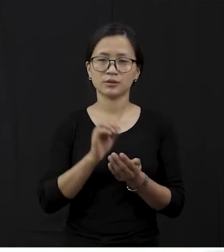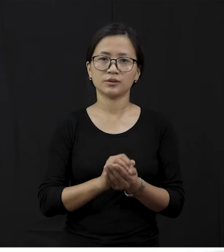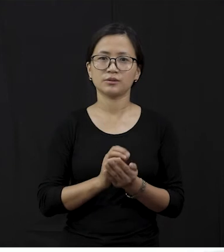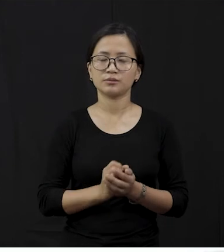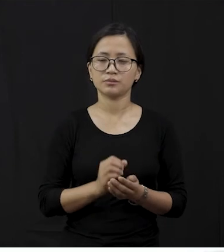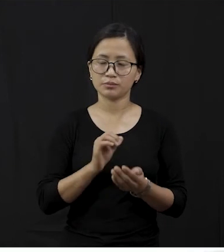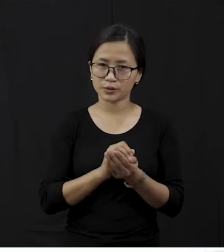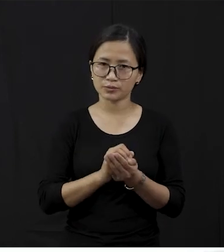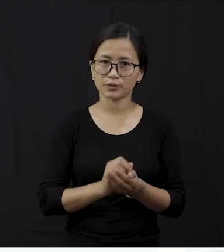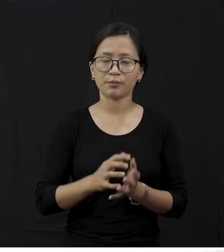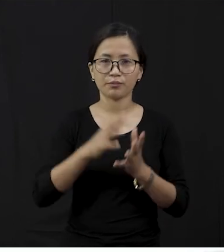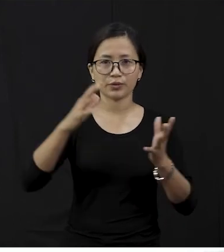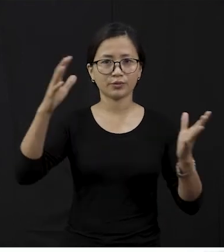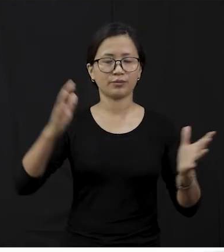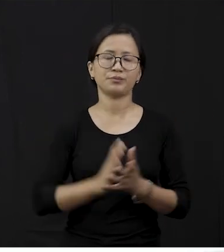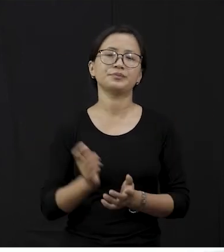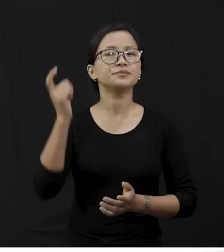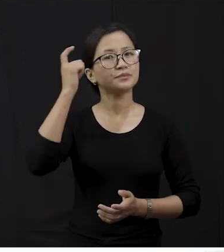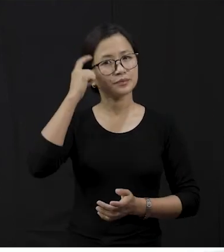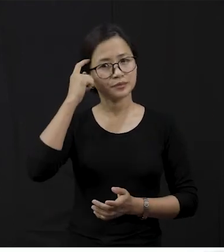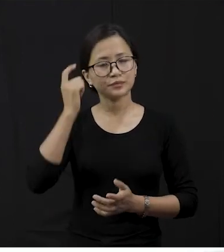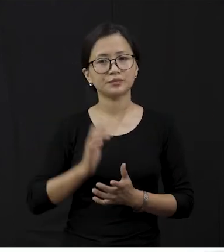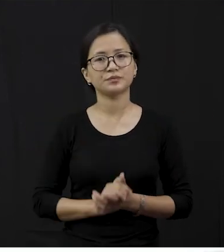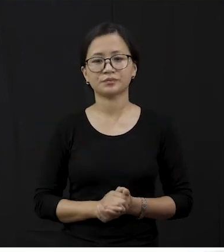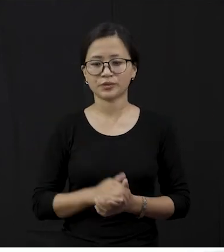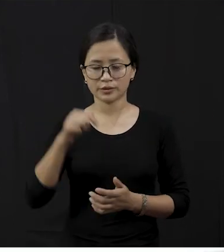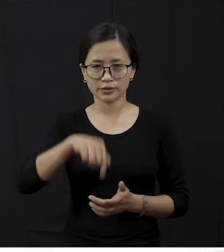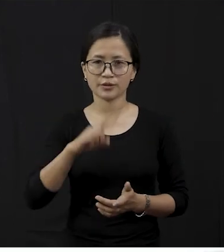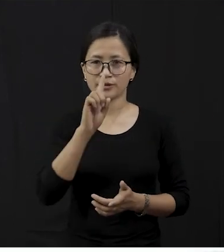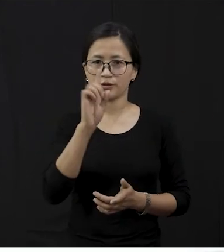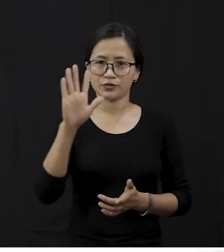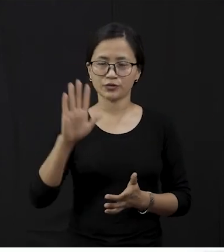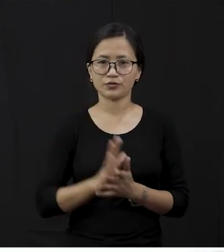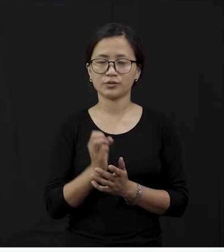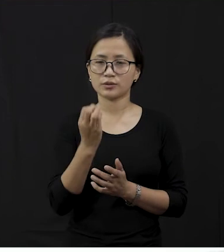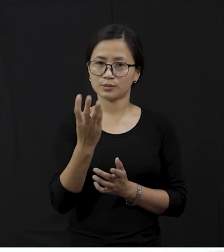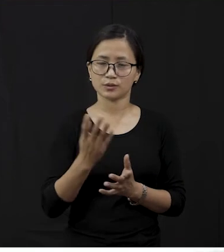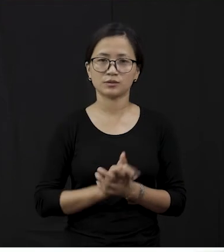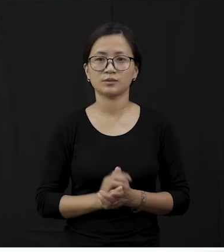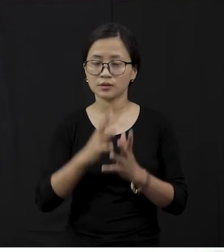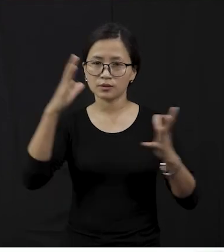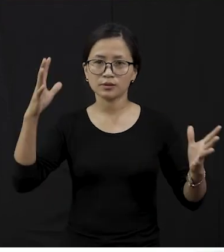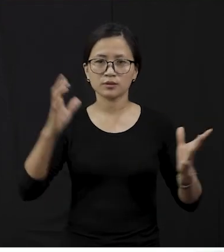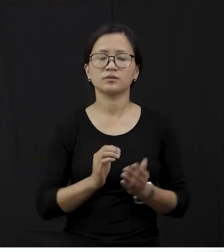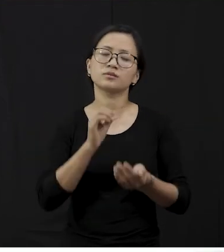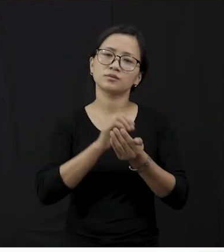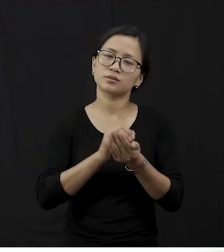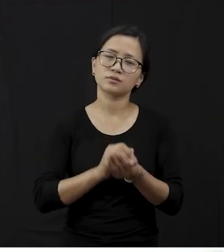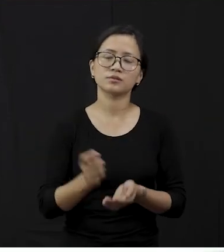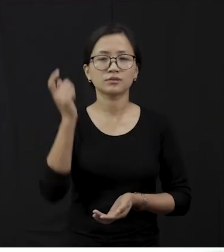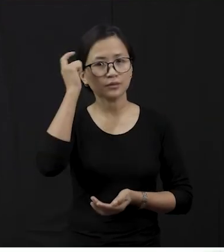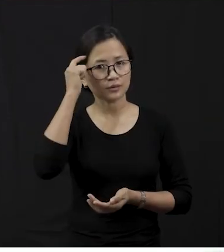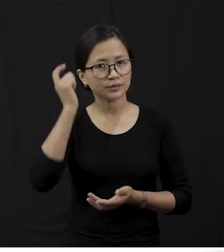the bigger number in your mind. Here 15 is the bigger number. So you keep